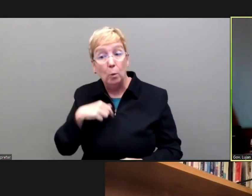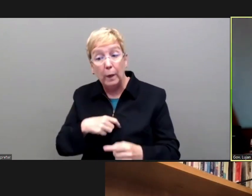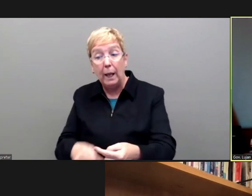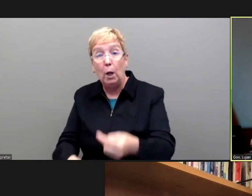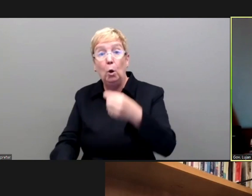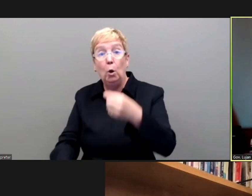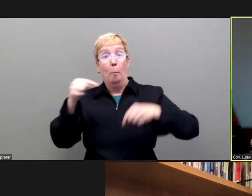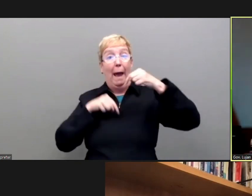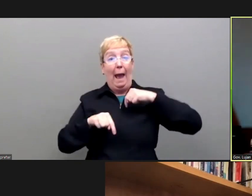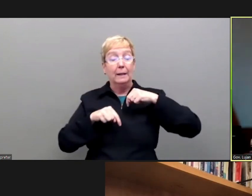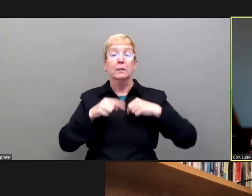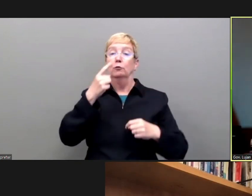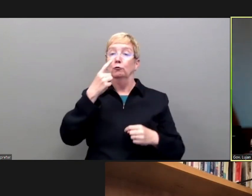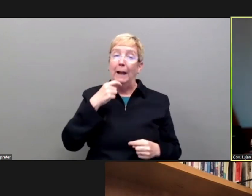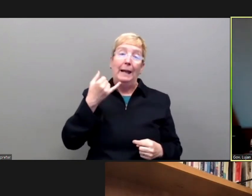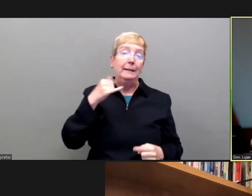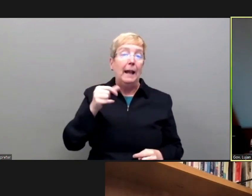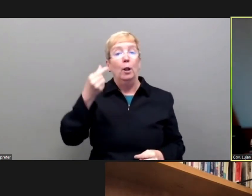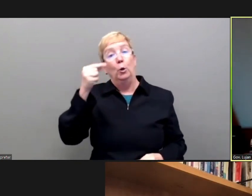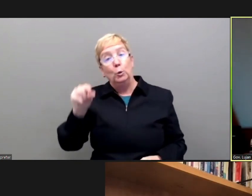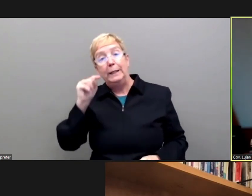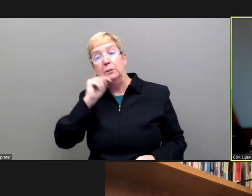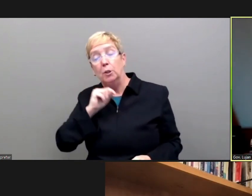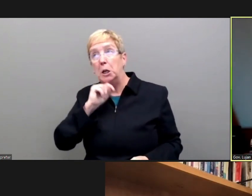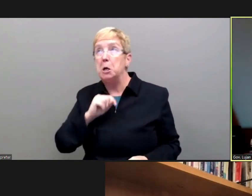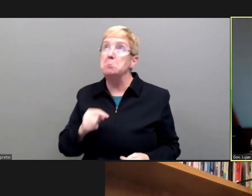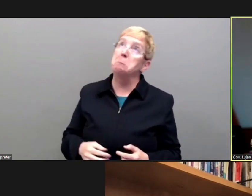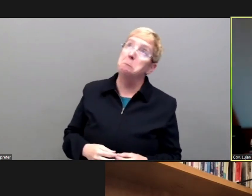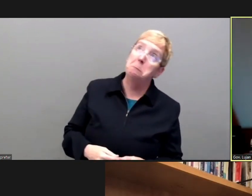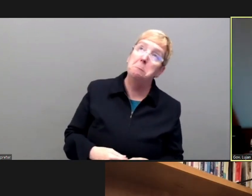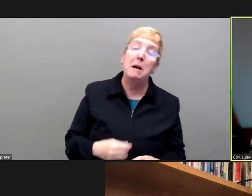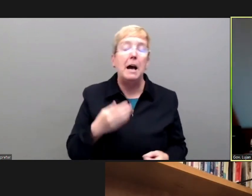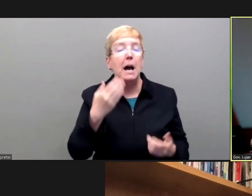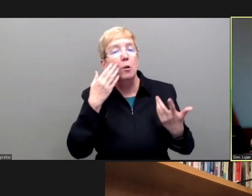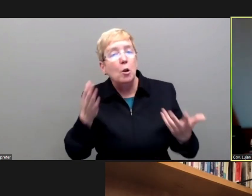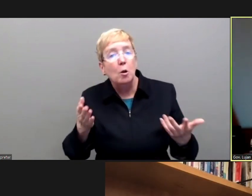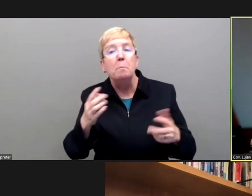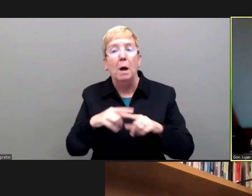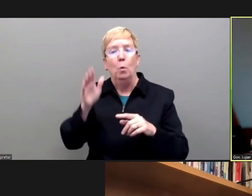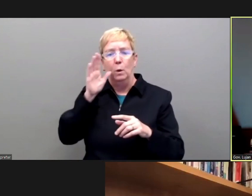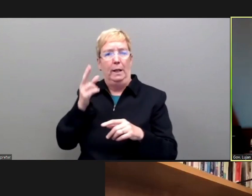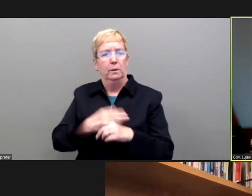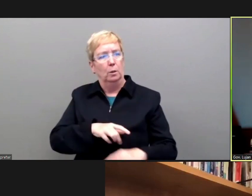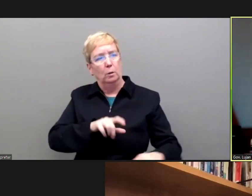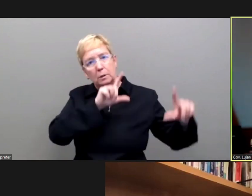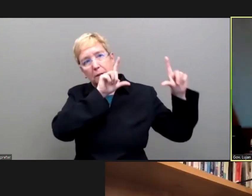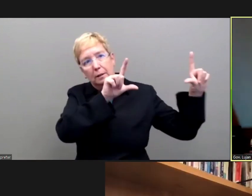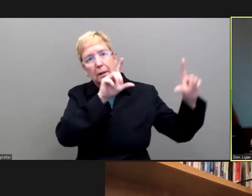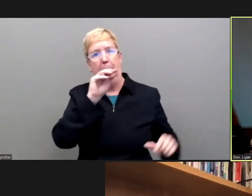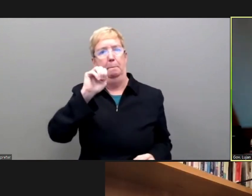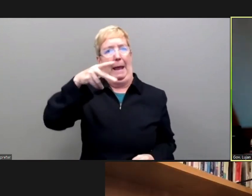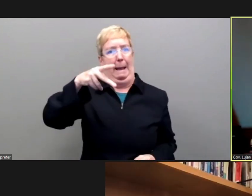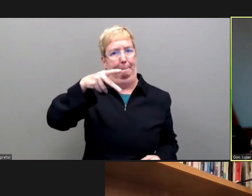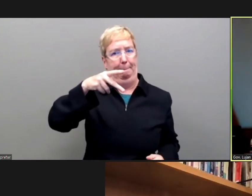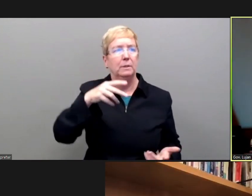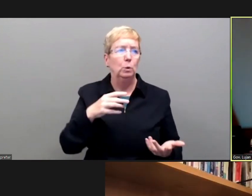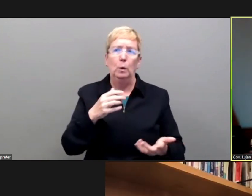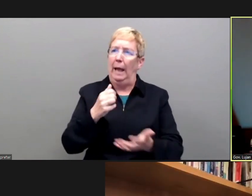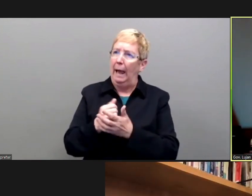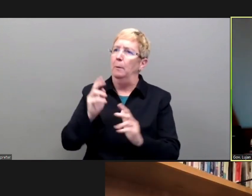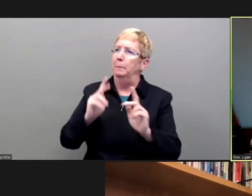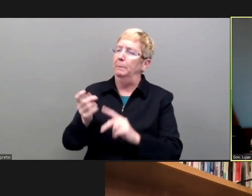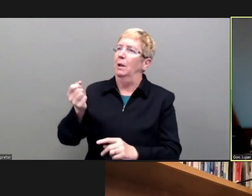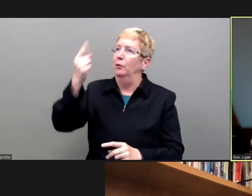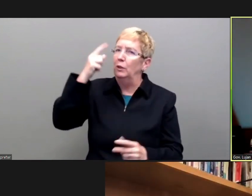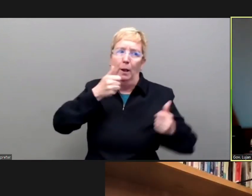use a map to determine what the vaccination rates are and to get a sense about how safe you are in a community. And